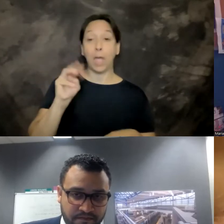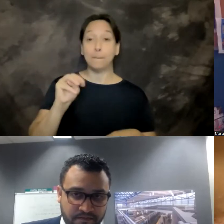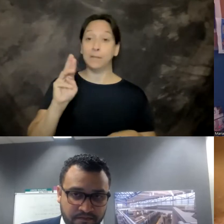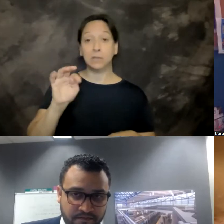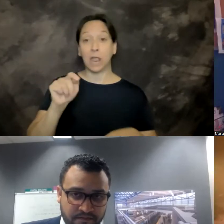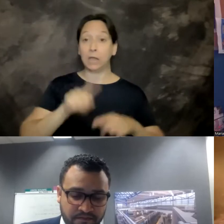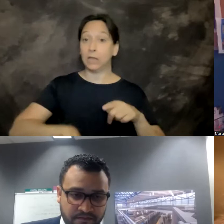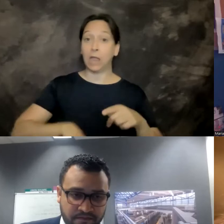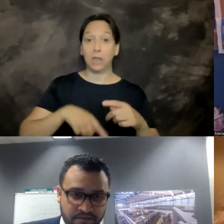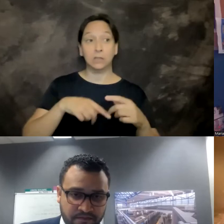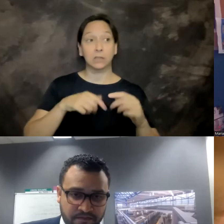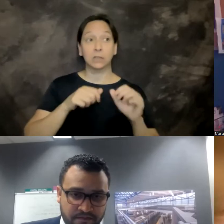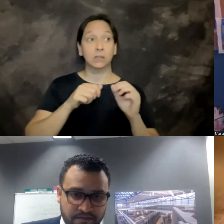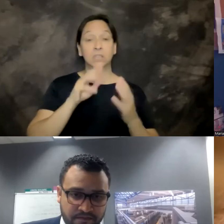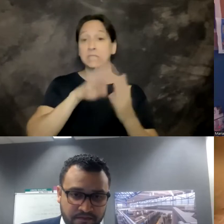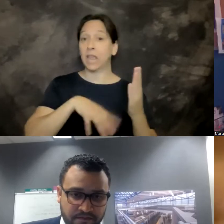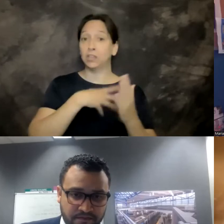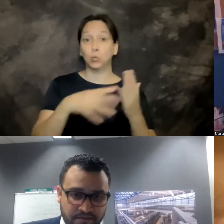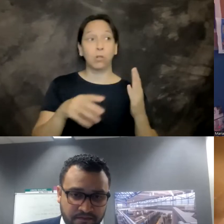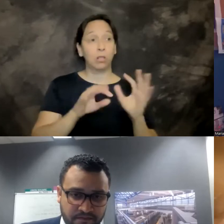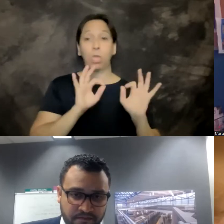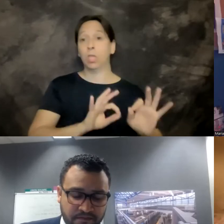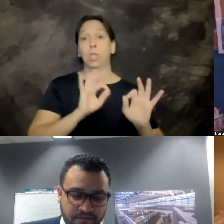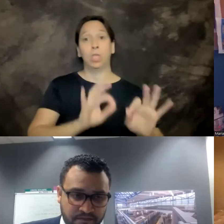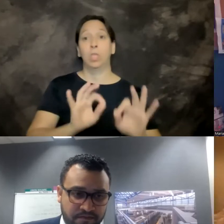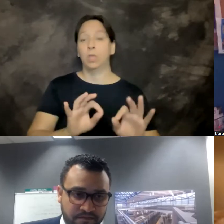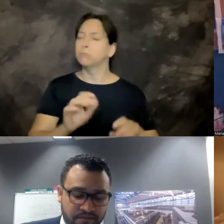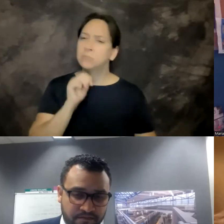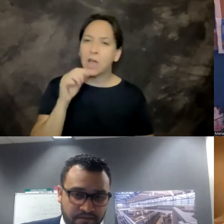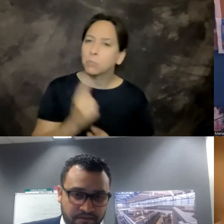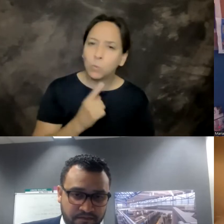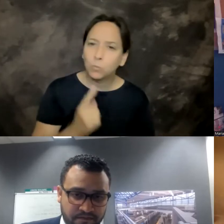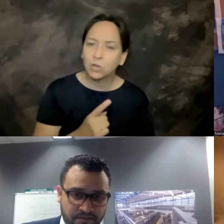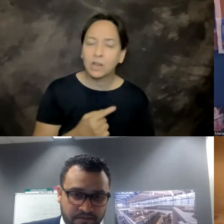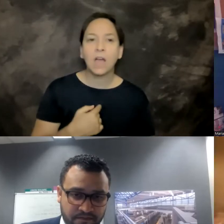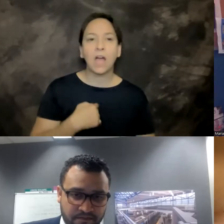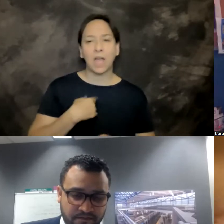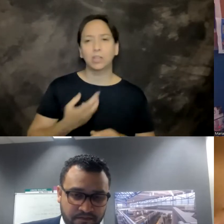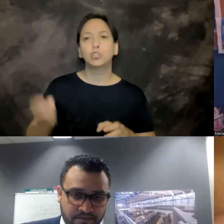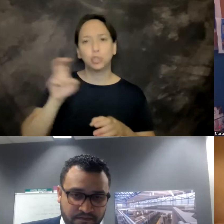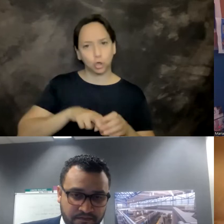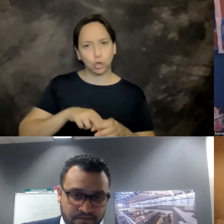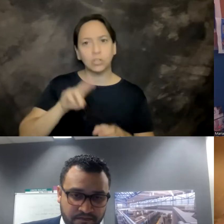but that's not appropriate. I took that shuttle bus. It's a